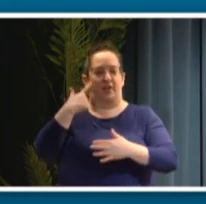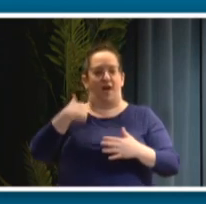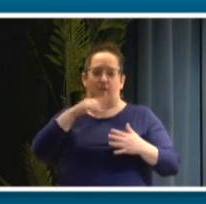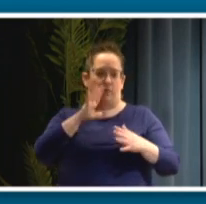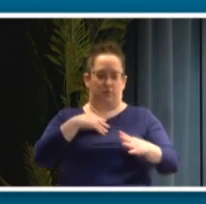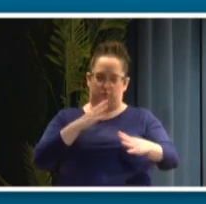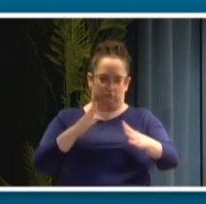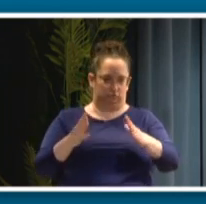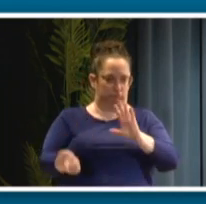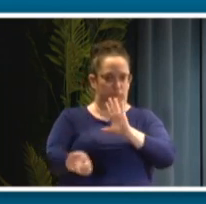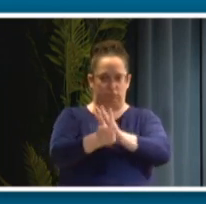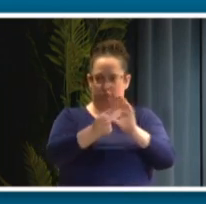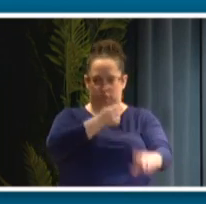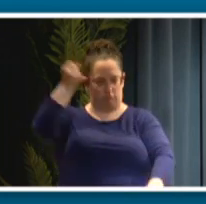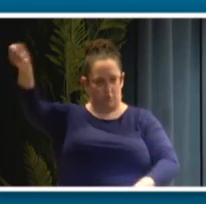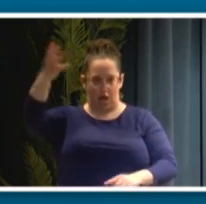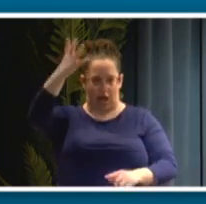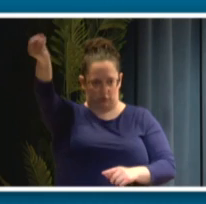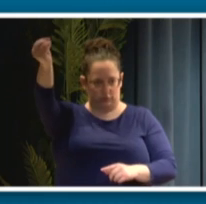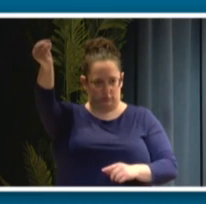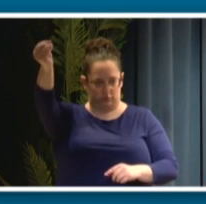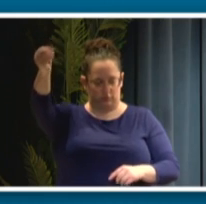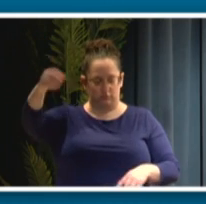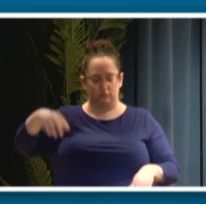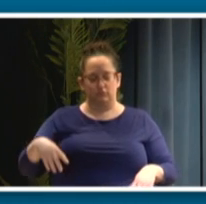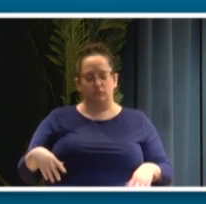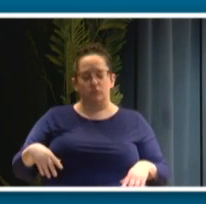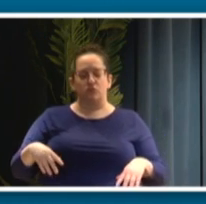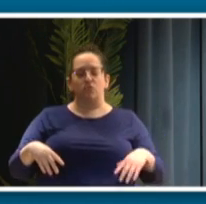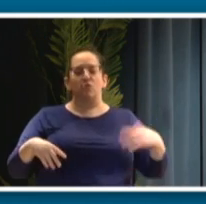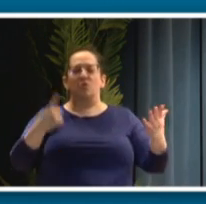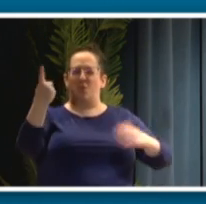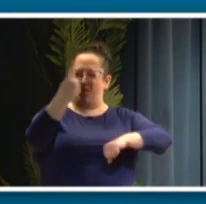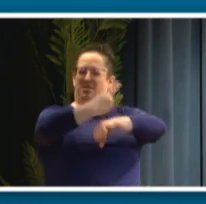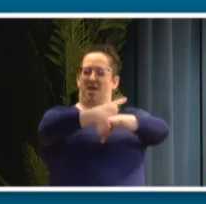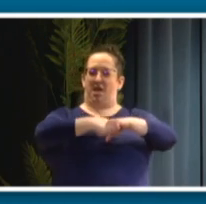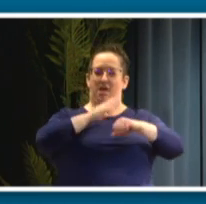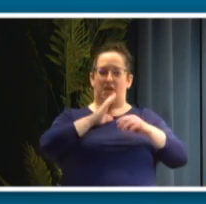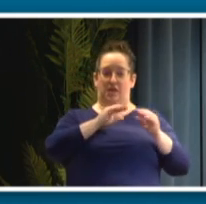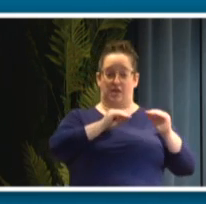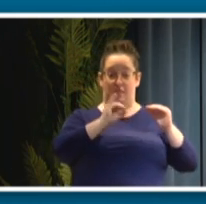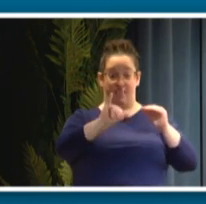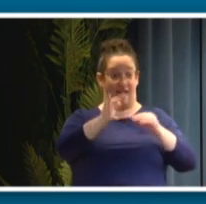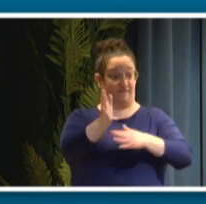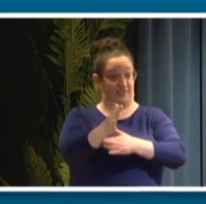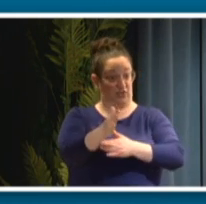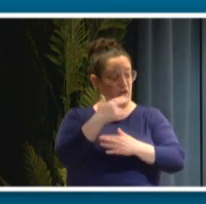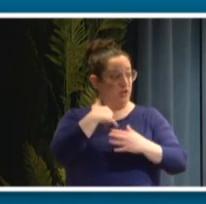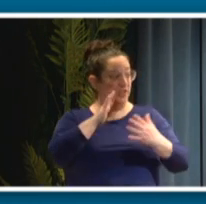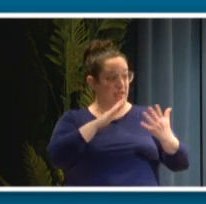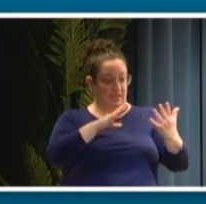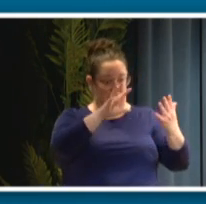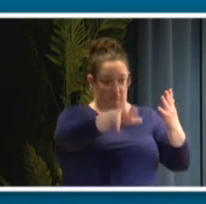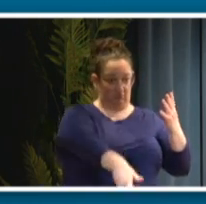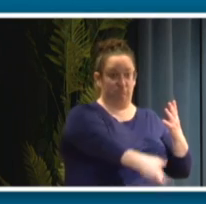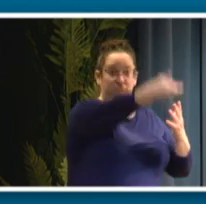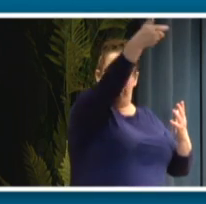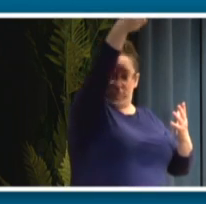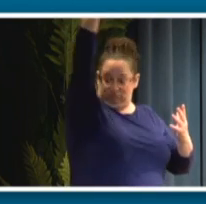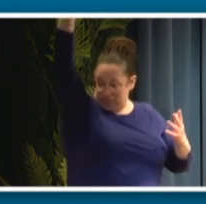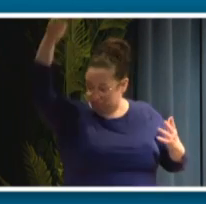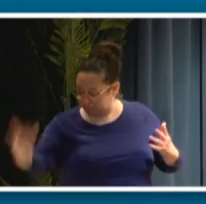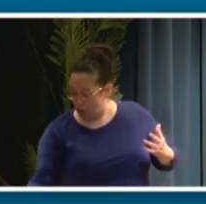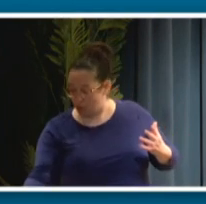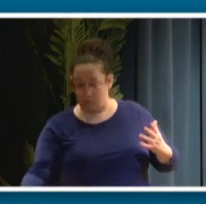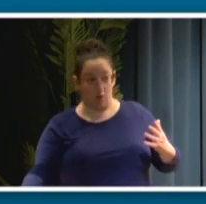and we feed the fish every day, and this one day we come to class, he takes the fish out of the tank, and he puts it on the floor. And the fish is flopping around, and we all